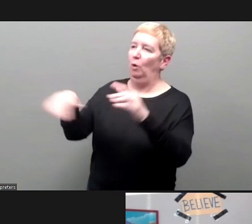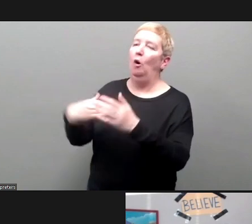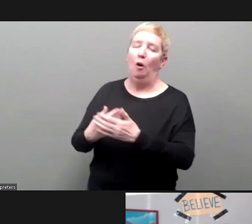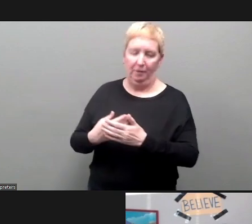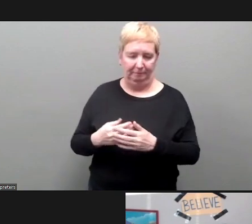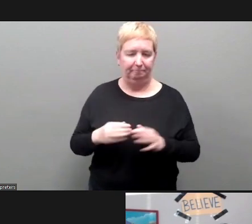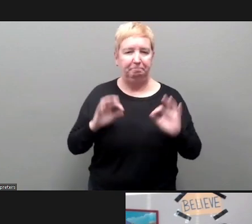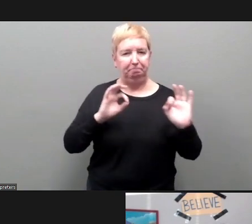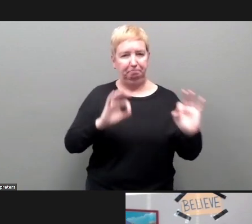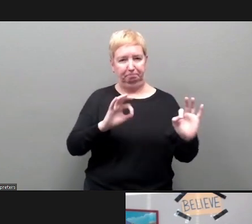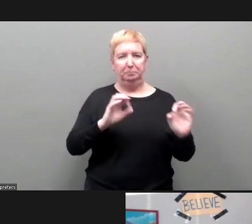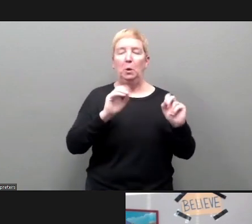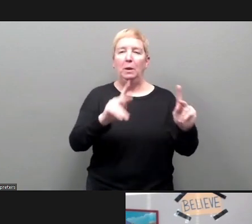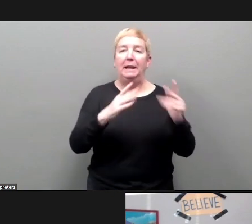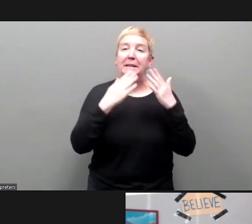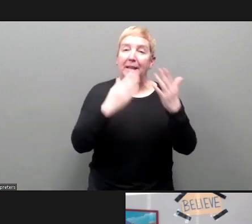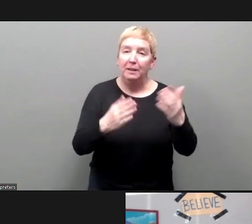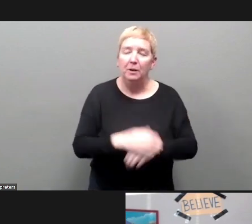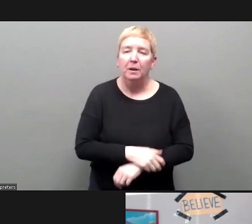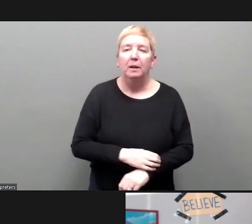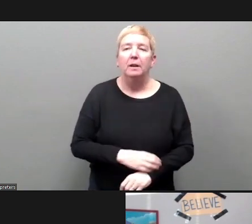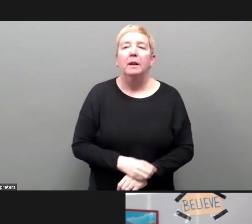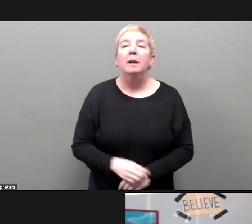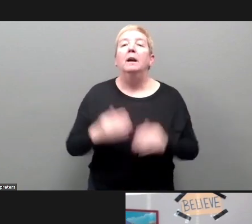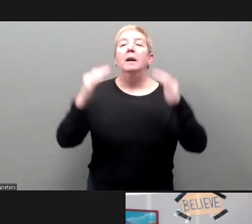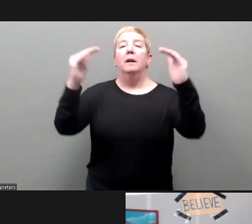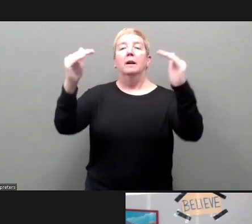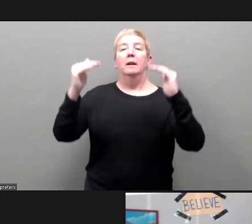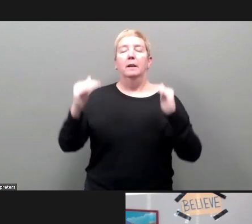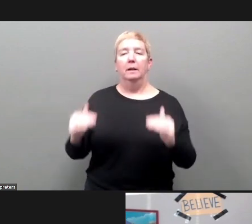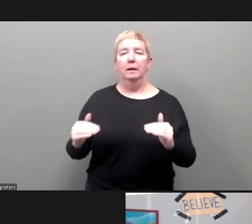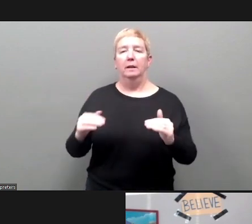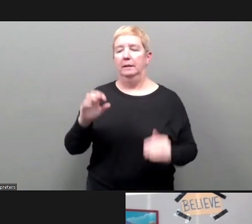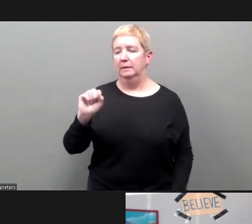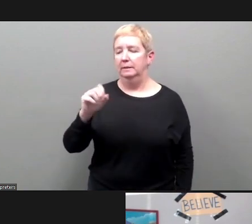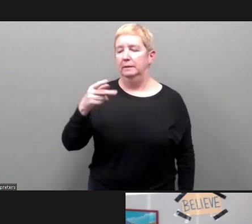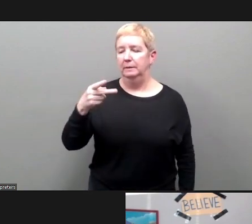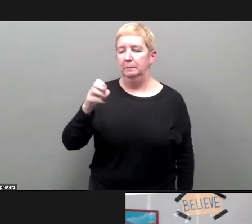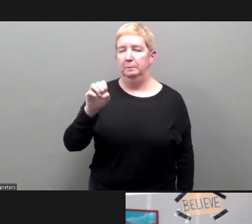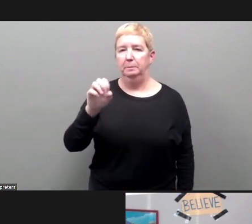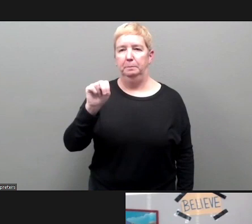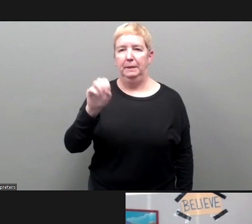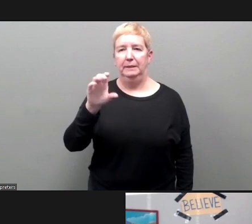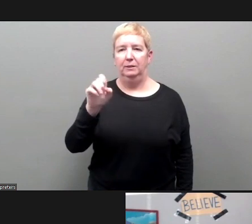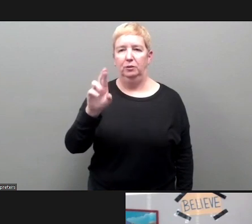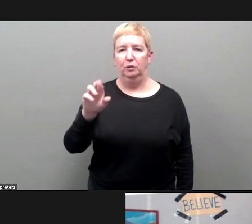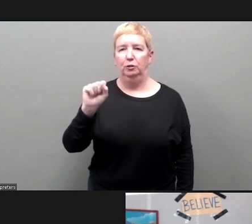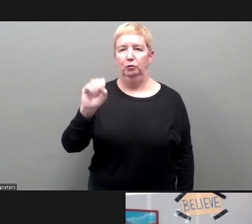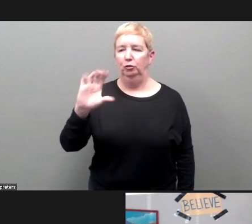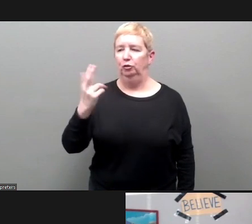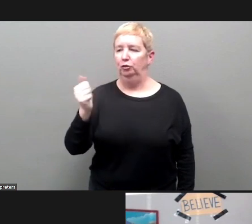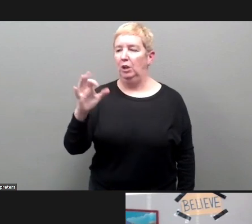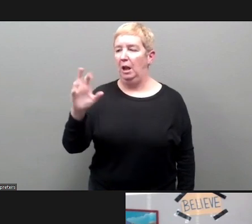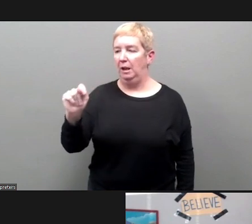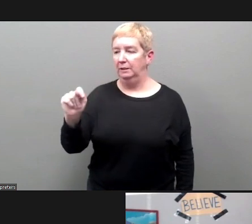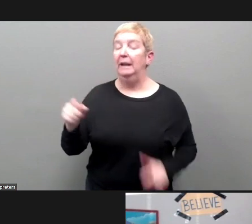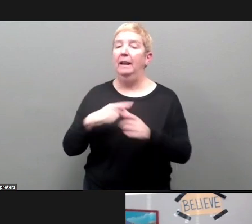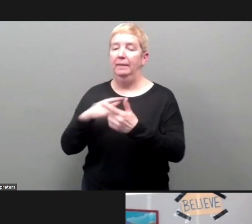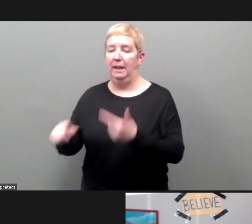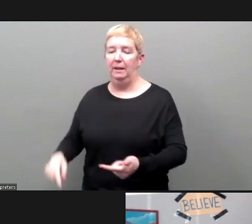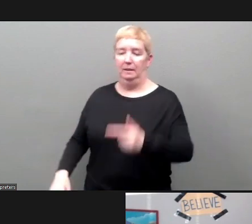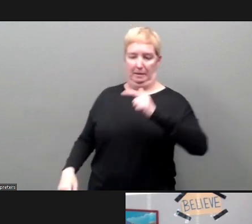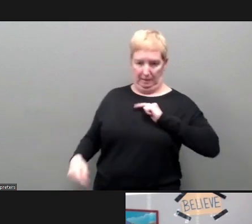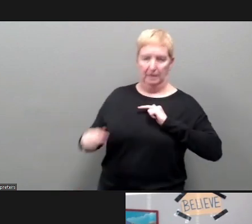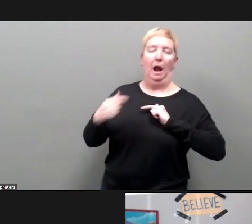take care of that. Thank you. Yeah. So next we'll turn to Spencer Schacht. Then I'll ask a question on behalf of a reporter, and we'll turn to Chris